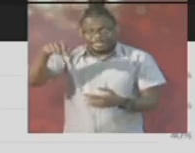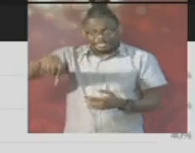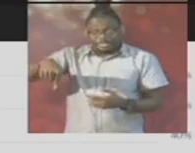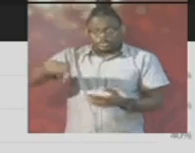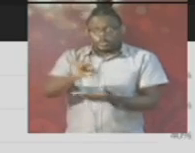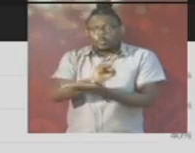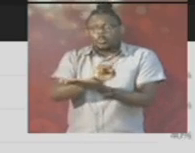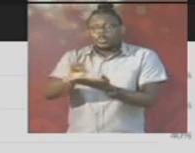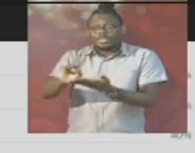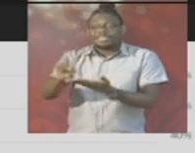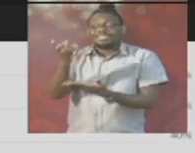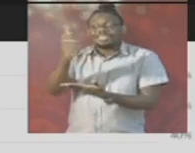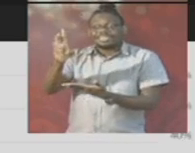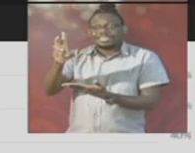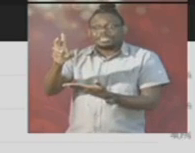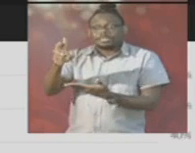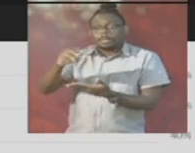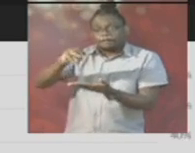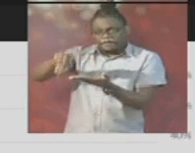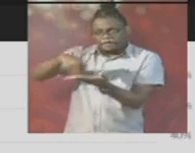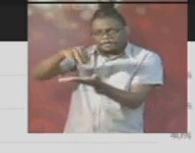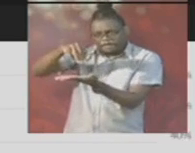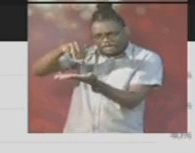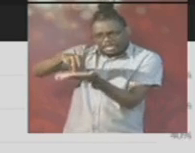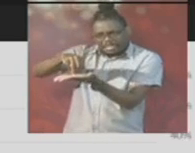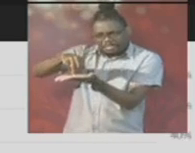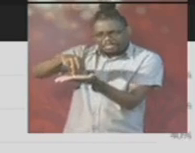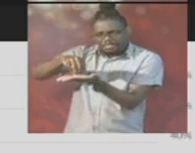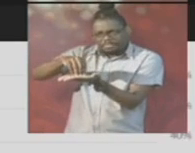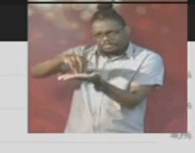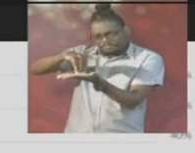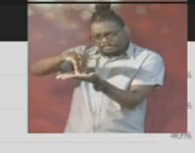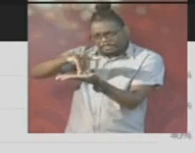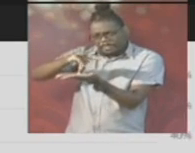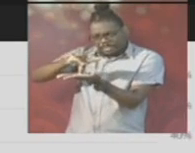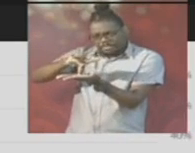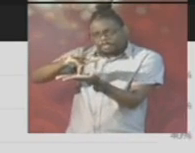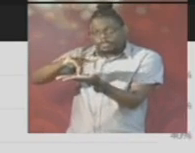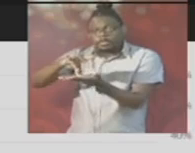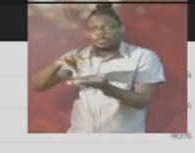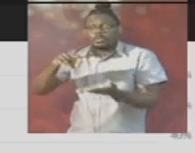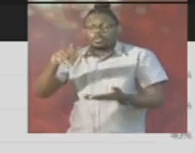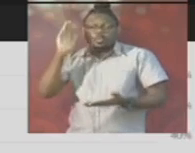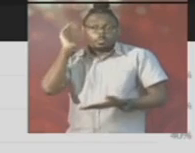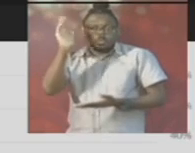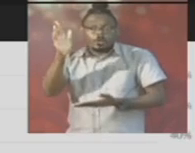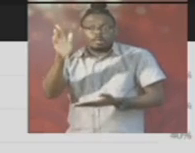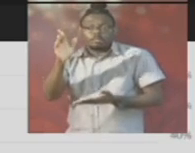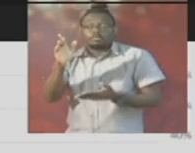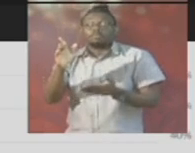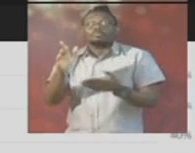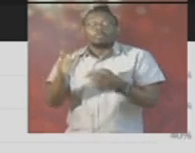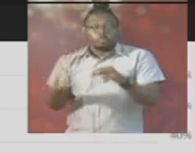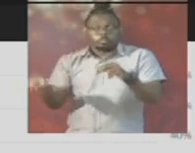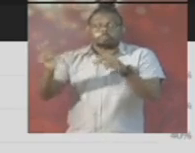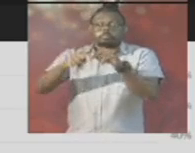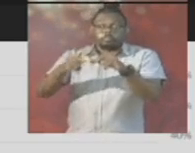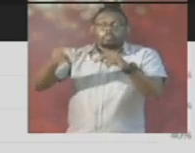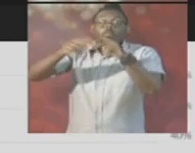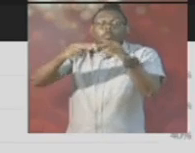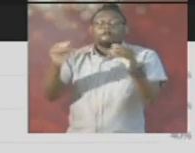that bar doesn't represent a completed week. We expect that bar to surpass epidemiologic week 15 by a significant